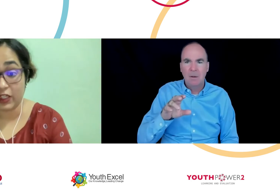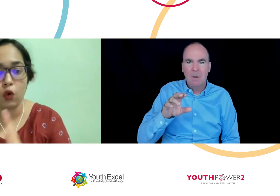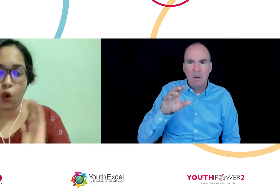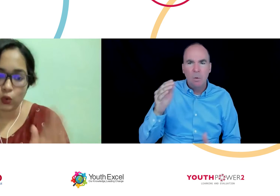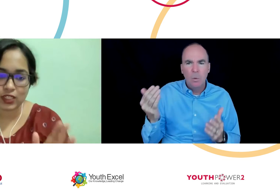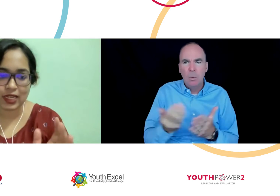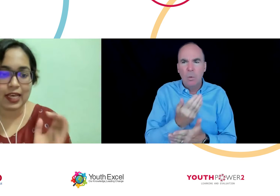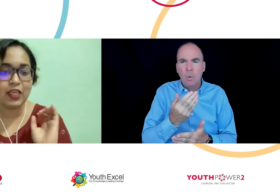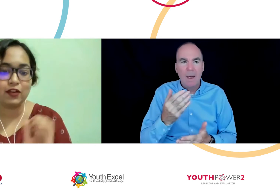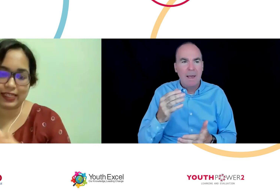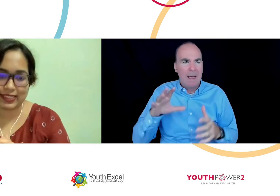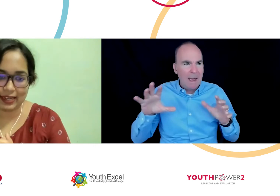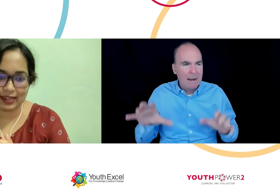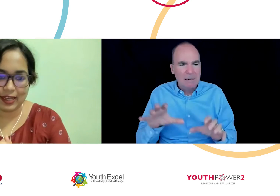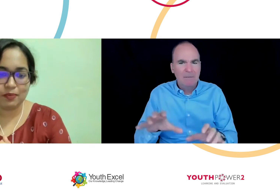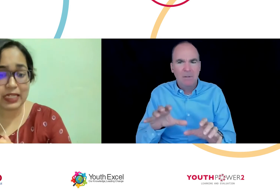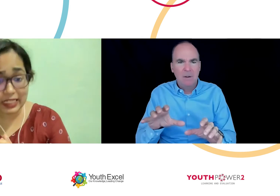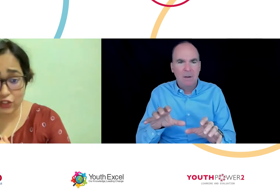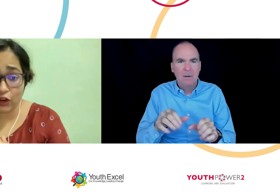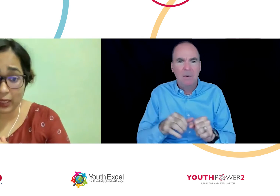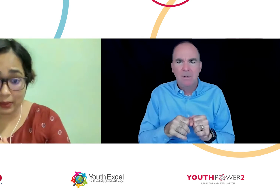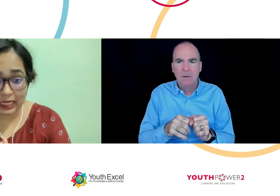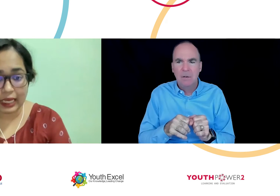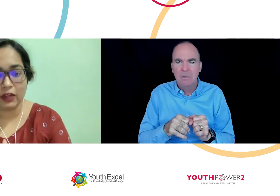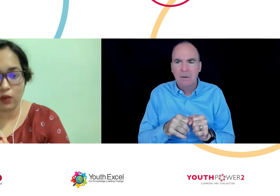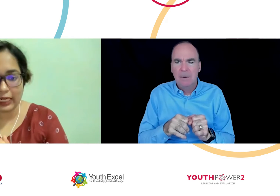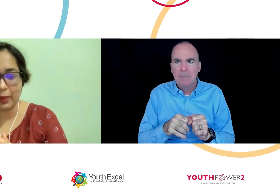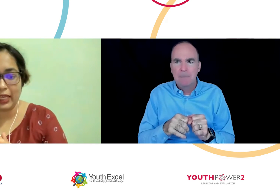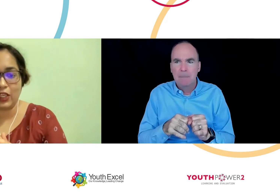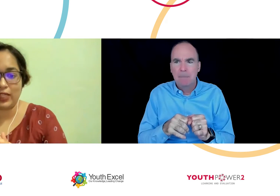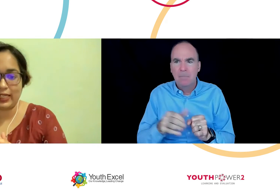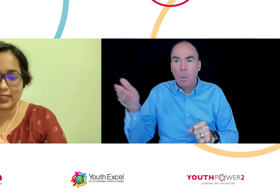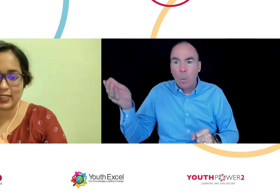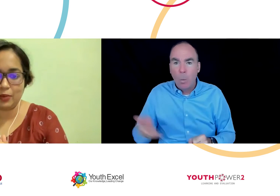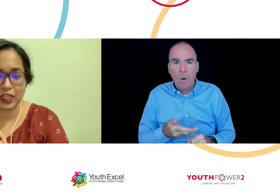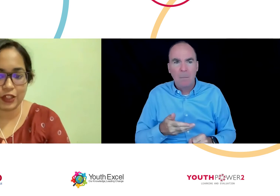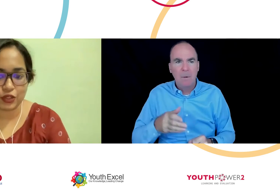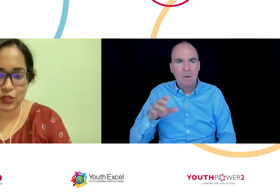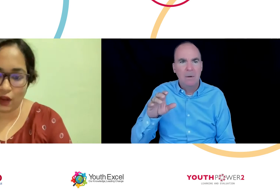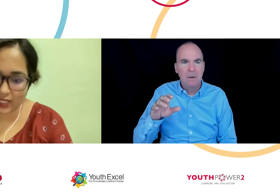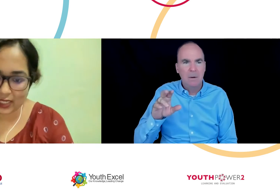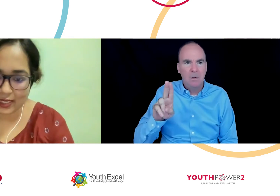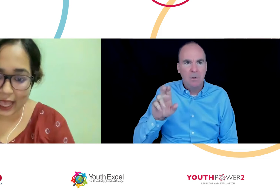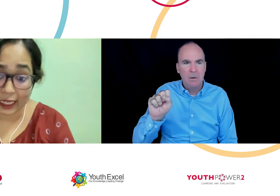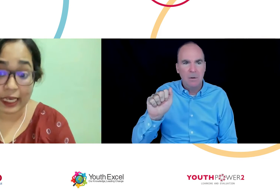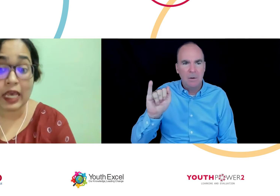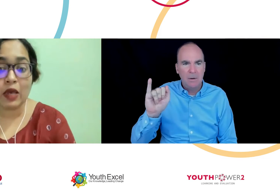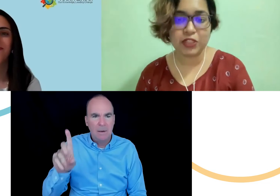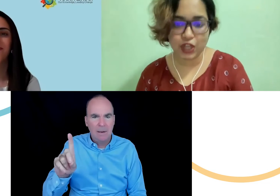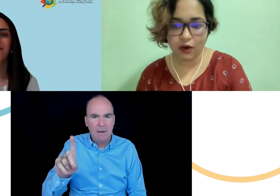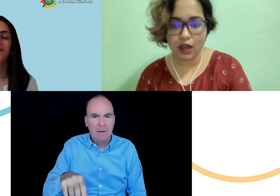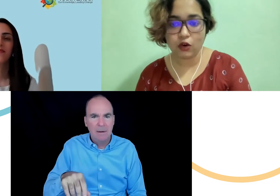and event co-host, Youth Excel. Please join me in welcoming Youth Excel's Communications Officer,